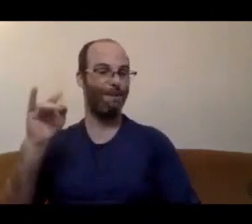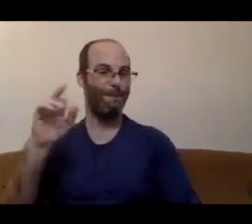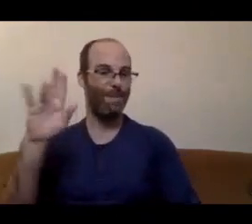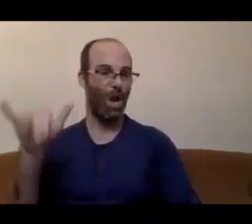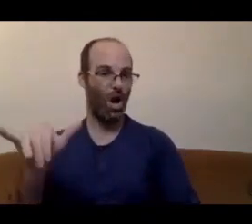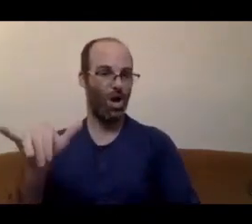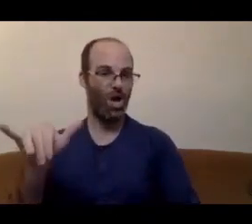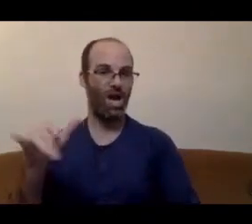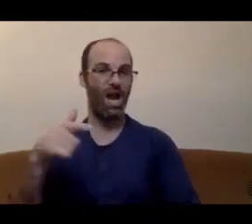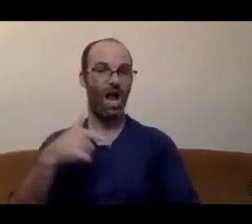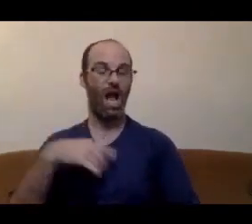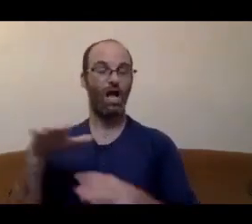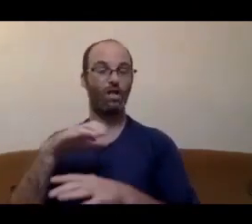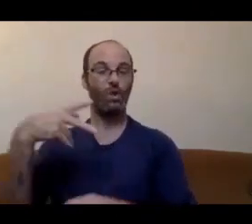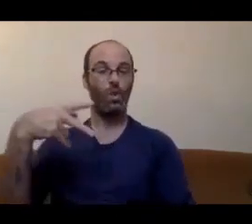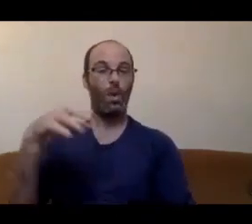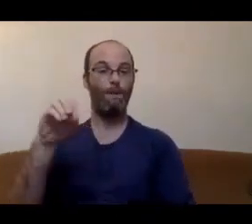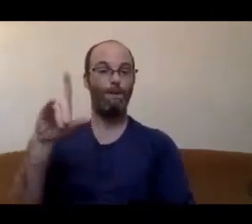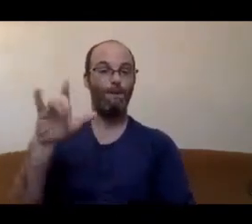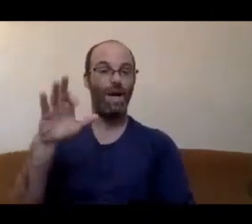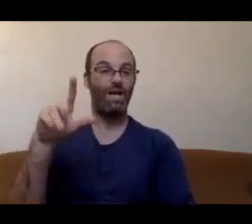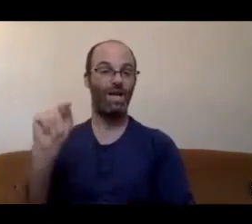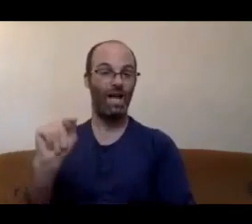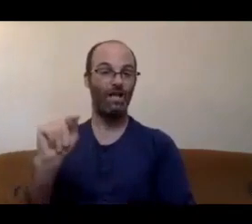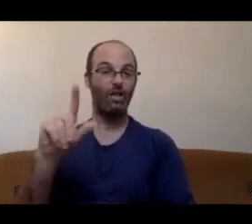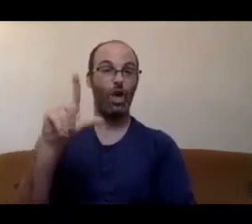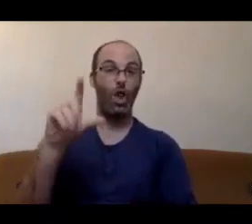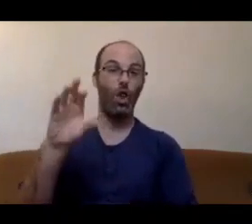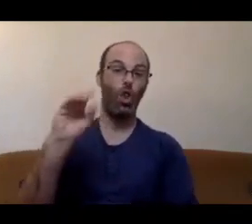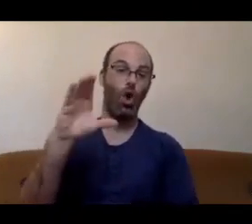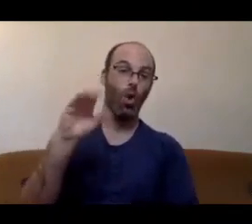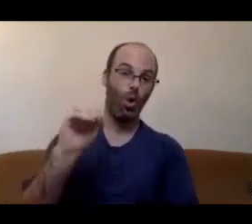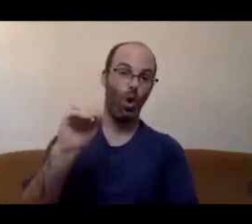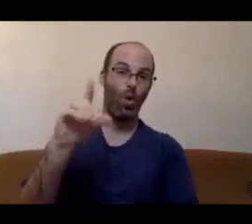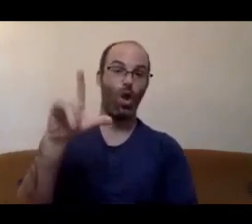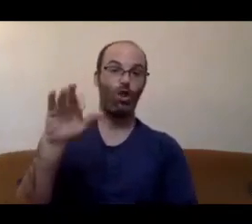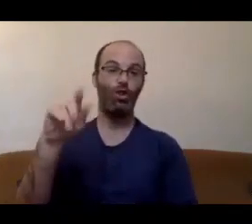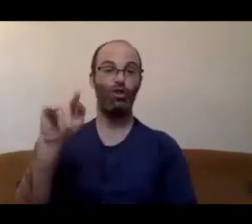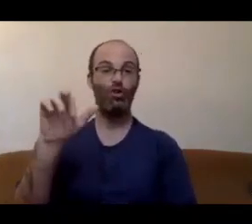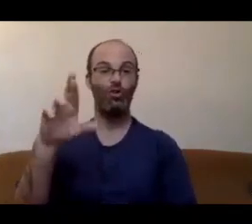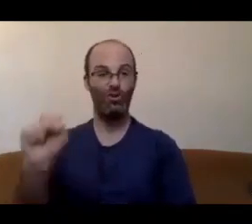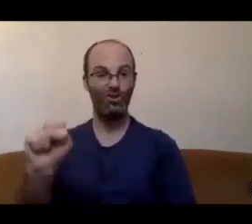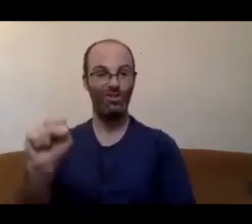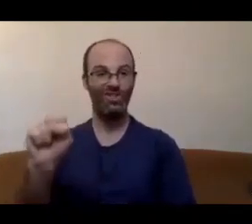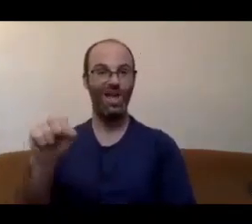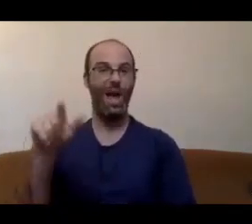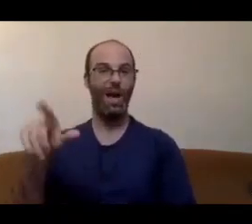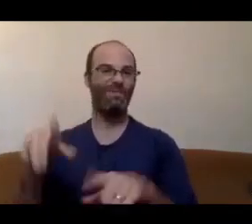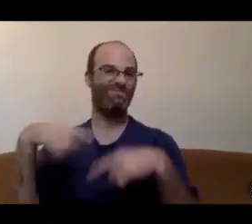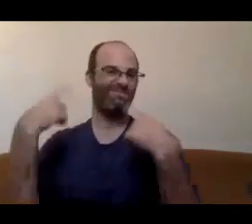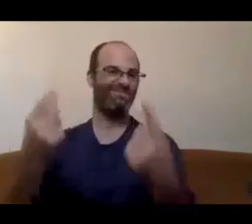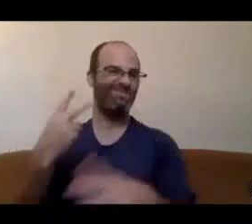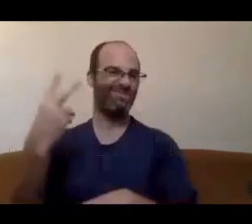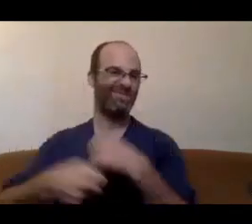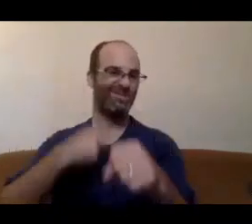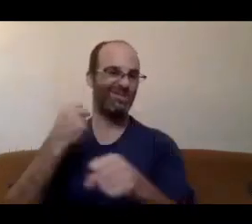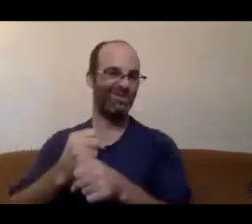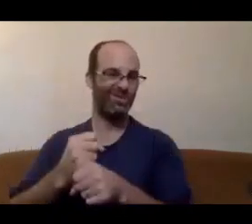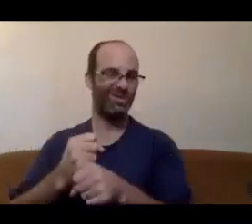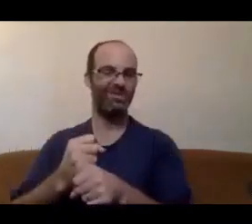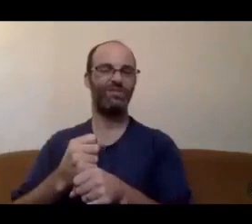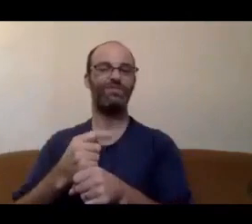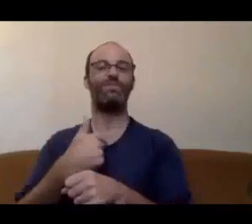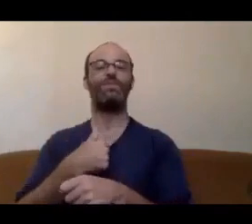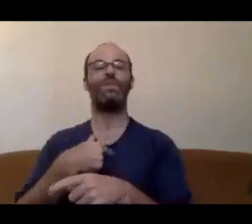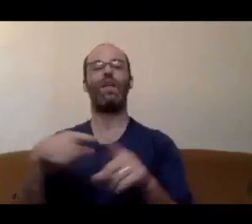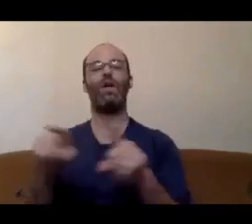the podcast Loco Ludus, which I've been doing for nearly 2 years now. I'm also a games